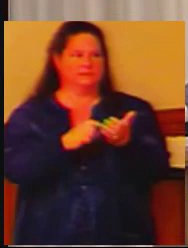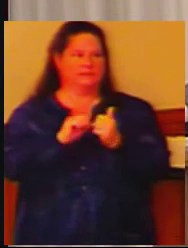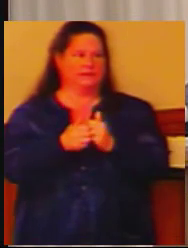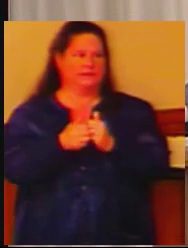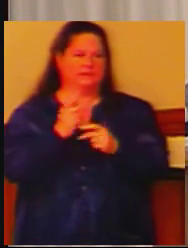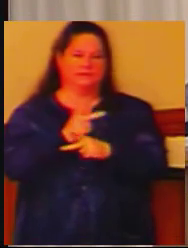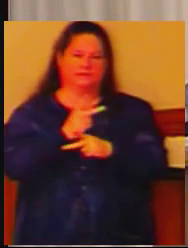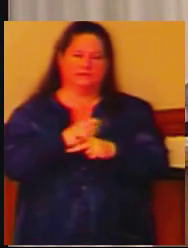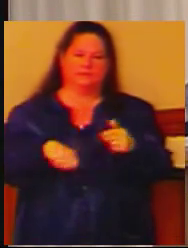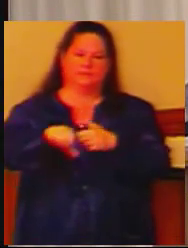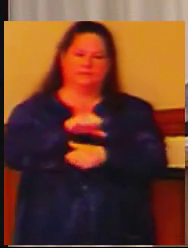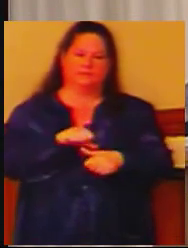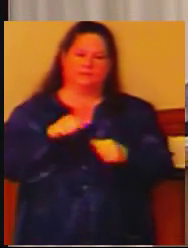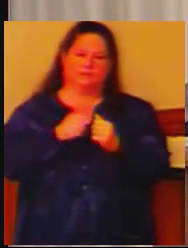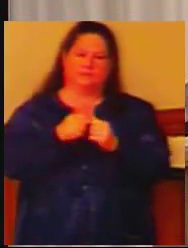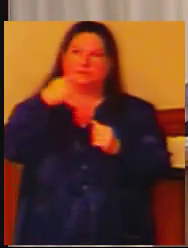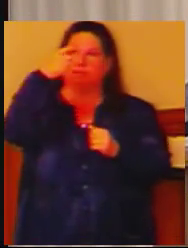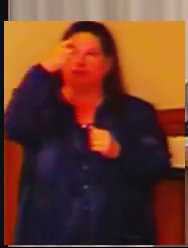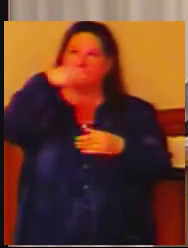each other